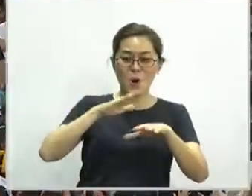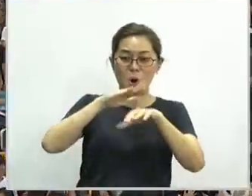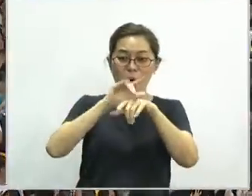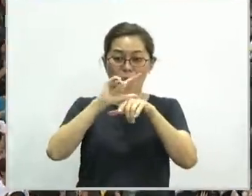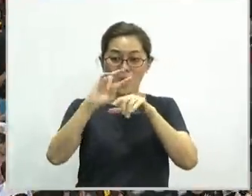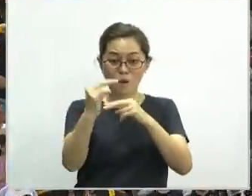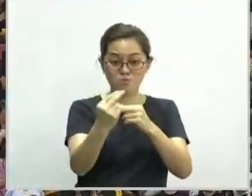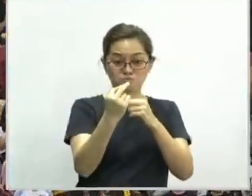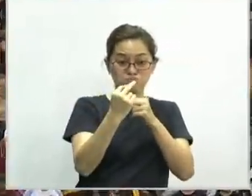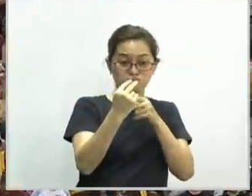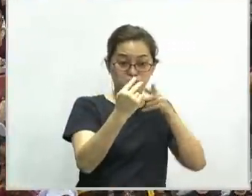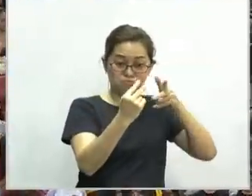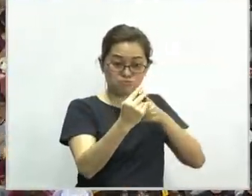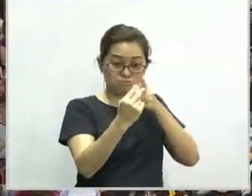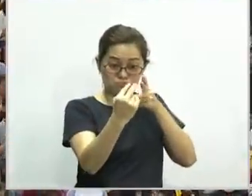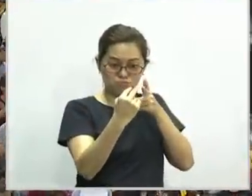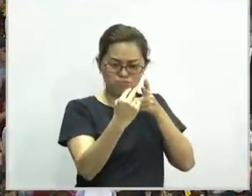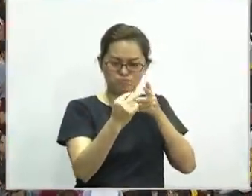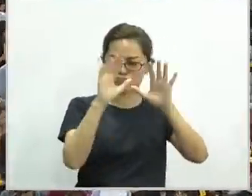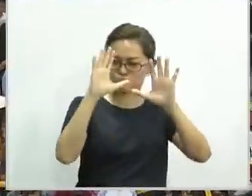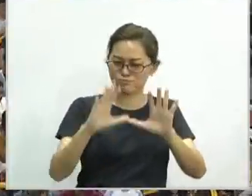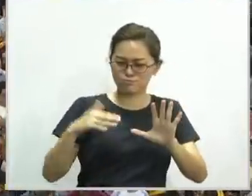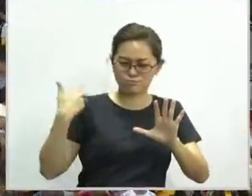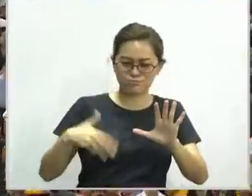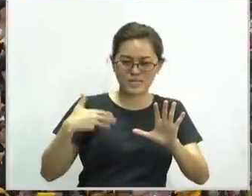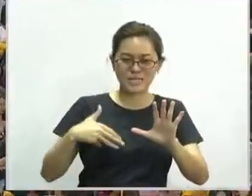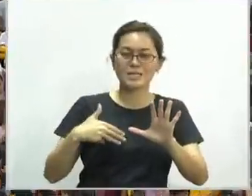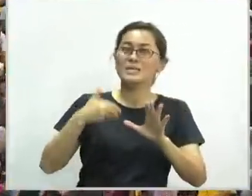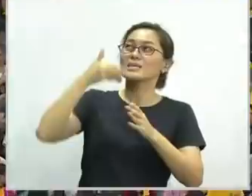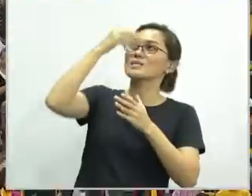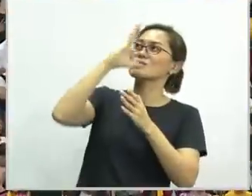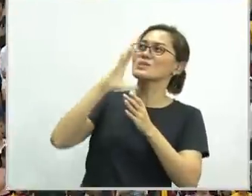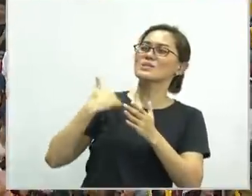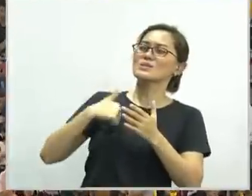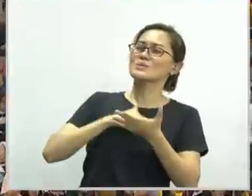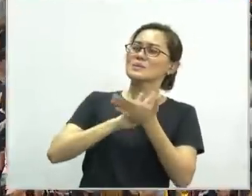Oh God, as we humble our disposition,